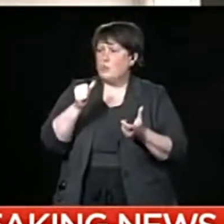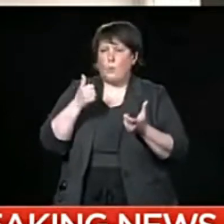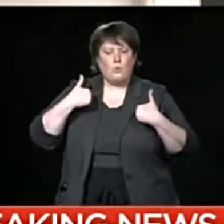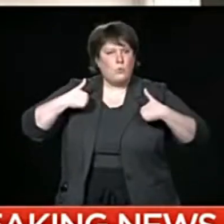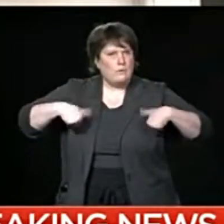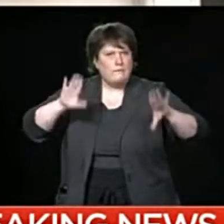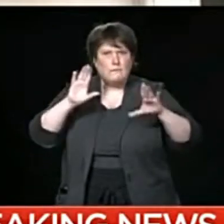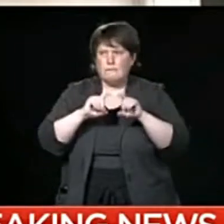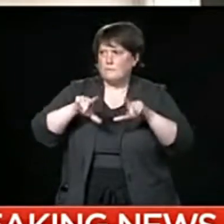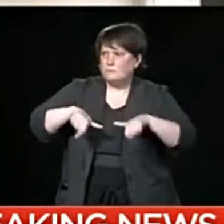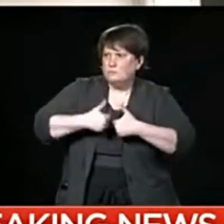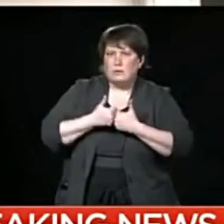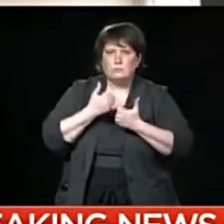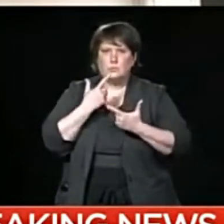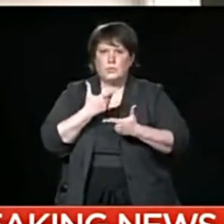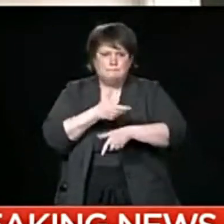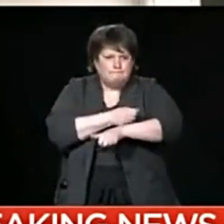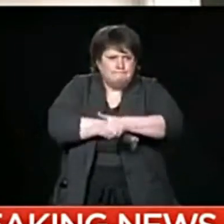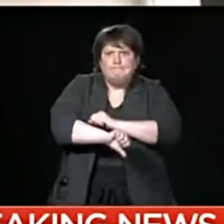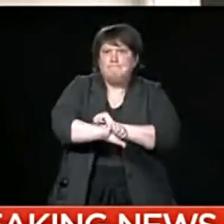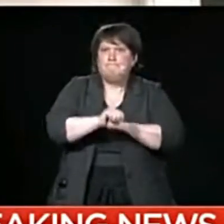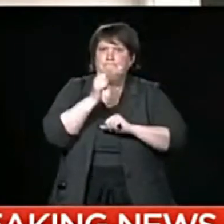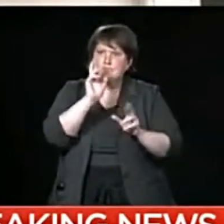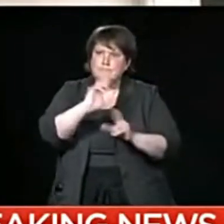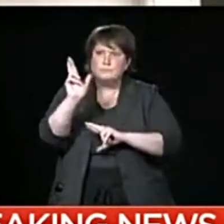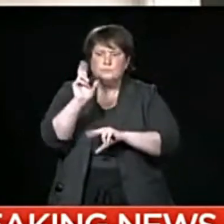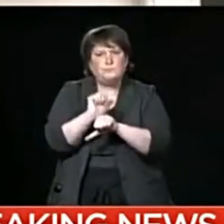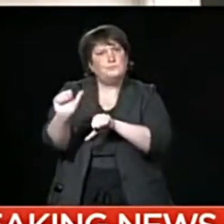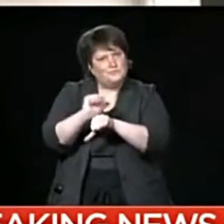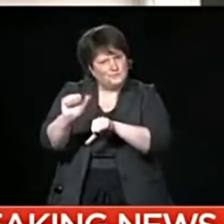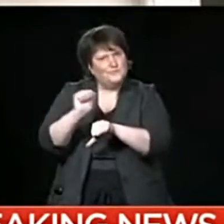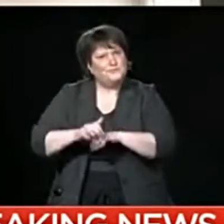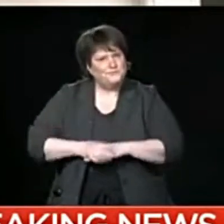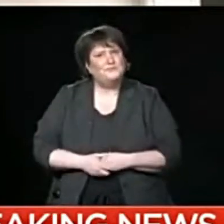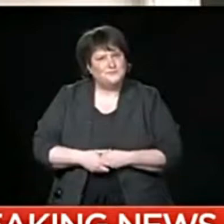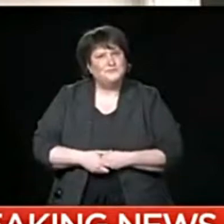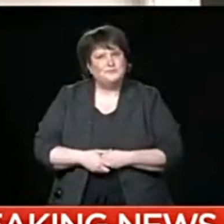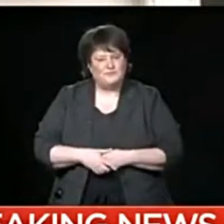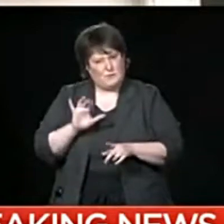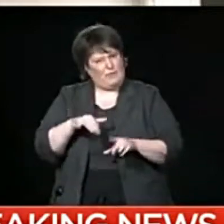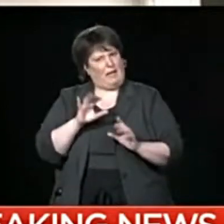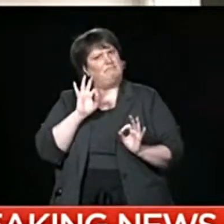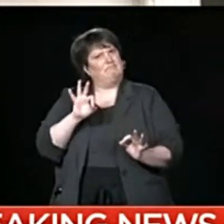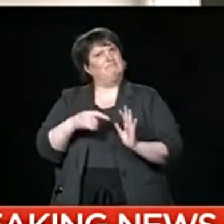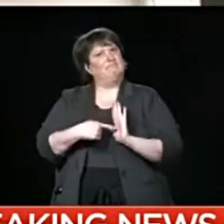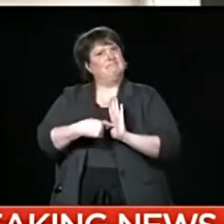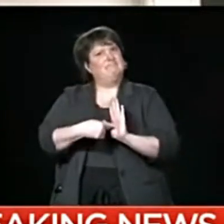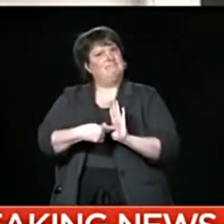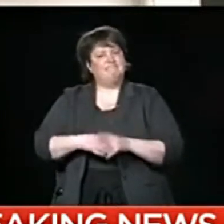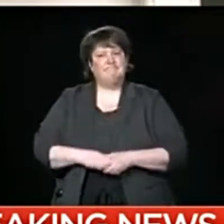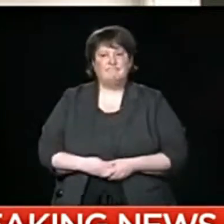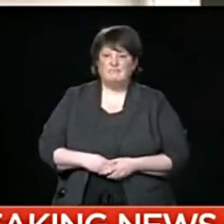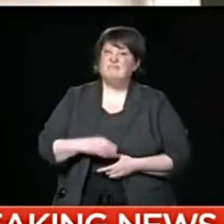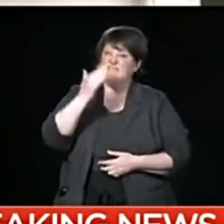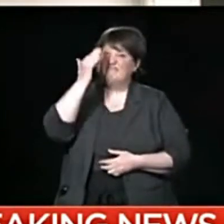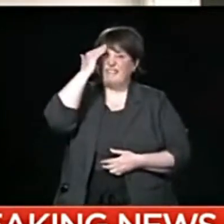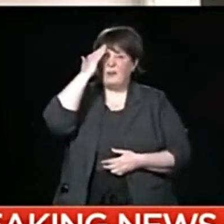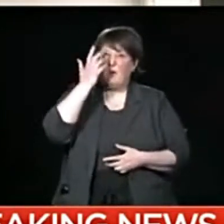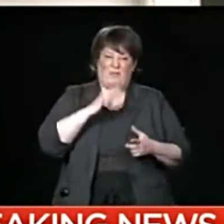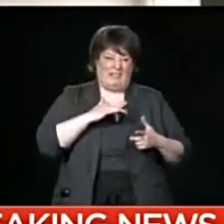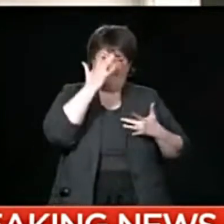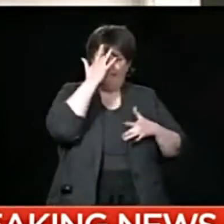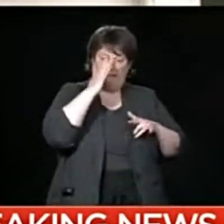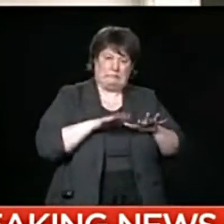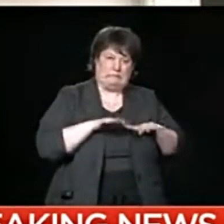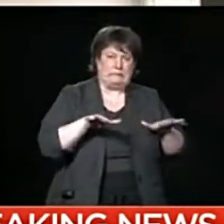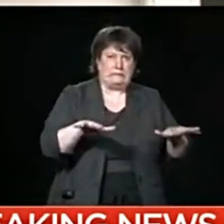challenge. We roll up our sleeves and we get to work. I know that this pandemic has been incredibly challenging for